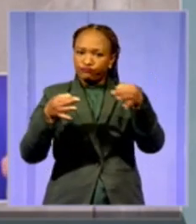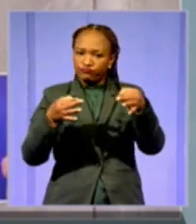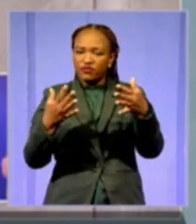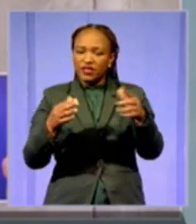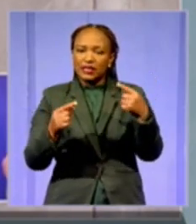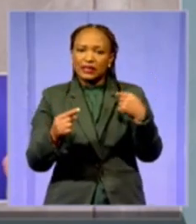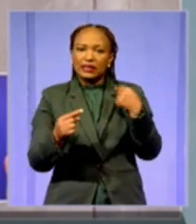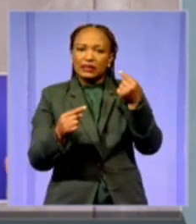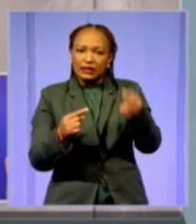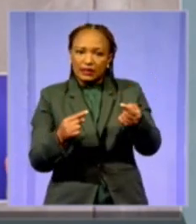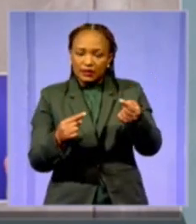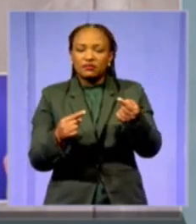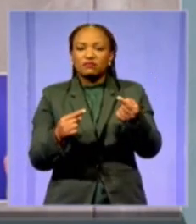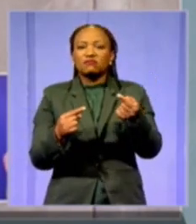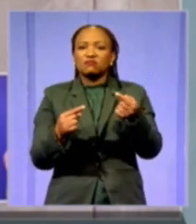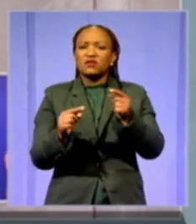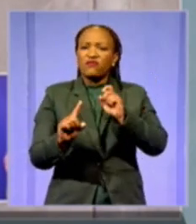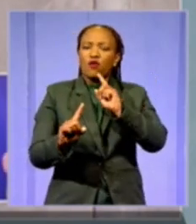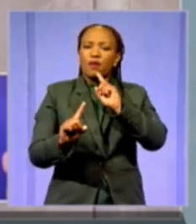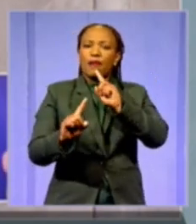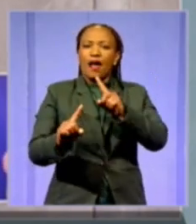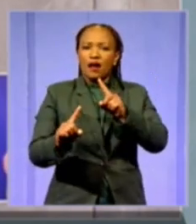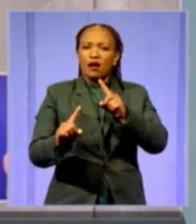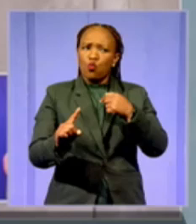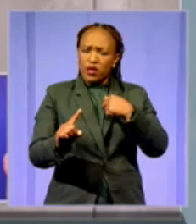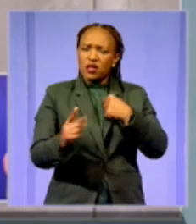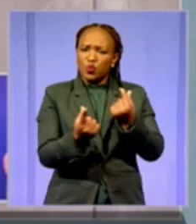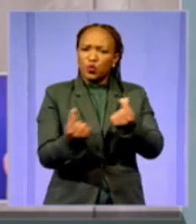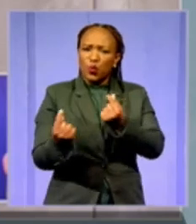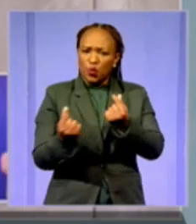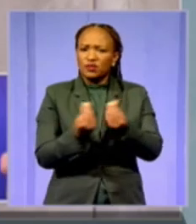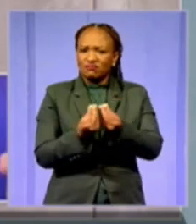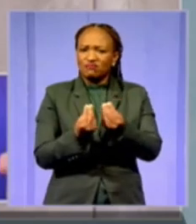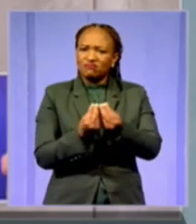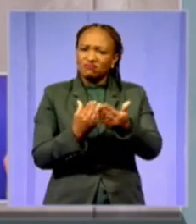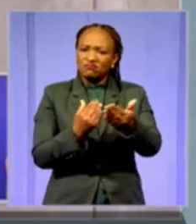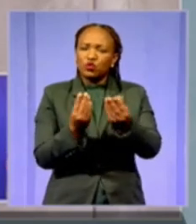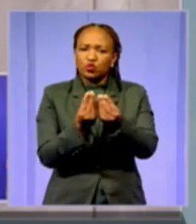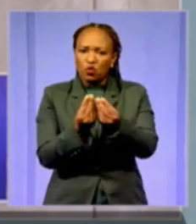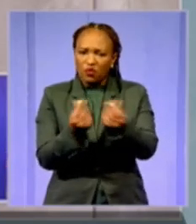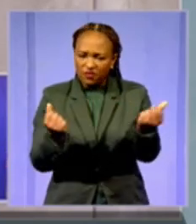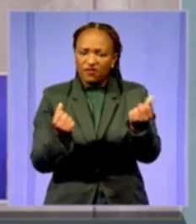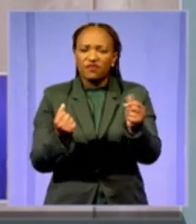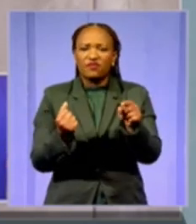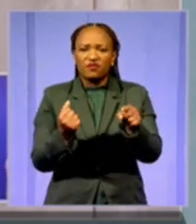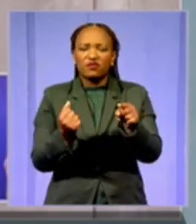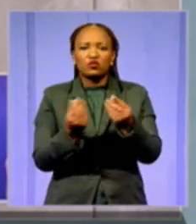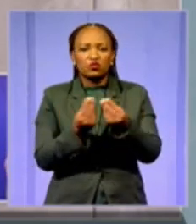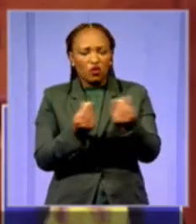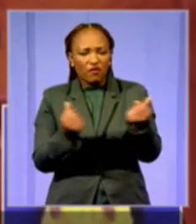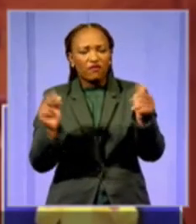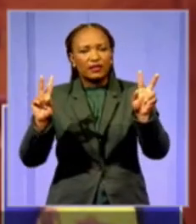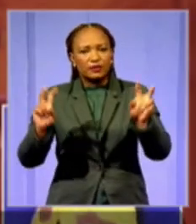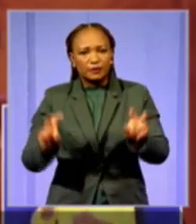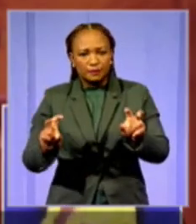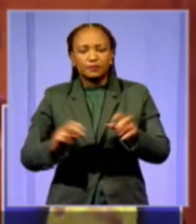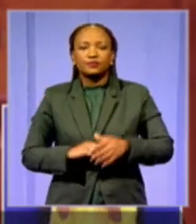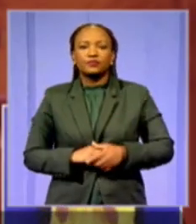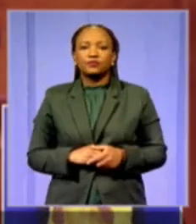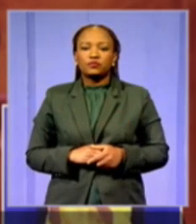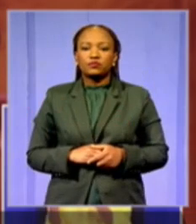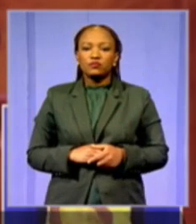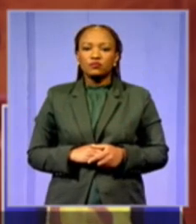main reply, we are taking action and taking steps to address these challenges. Malebana